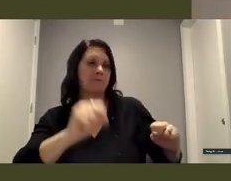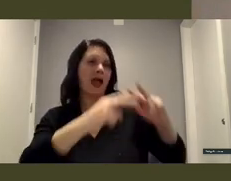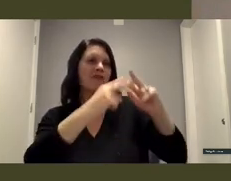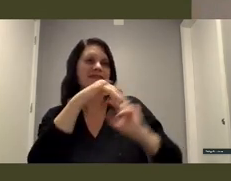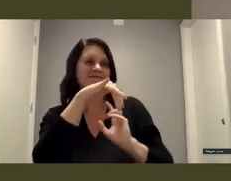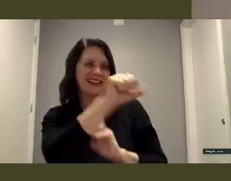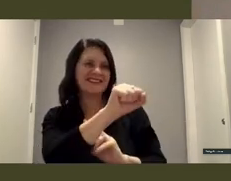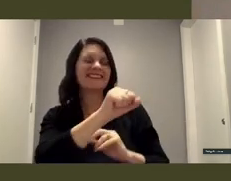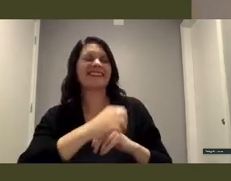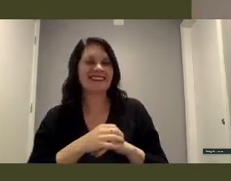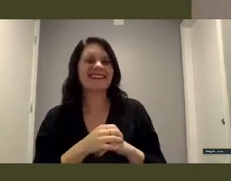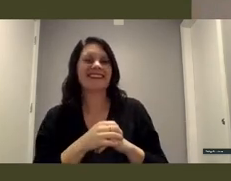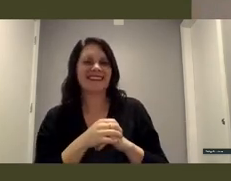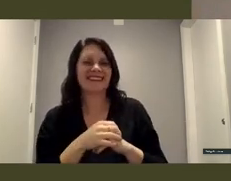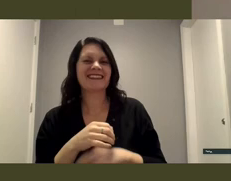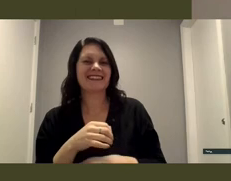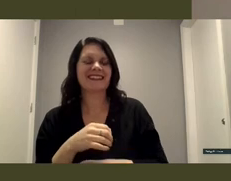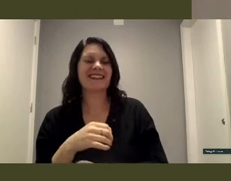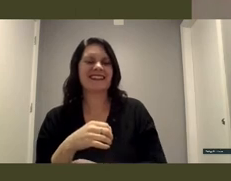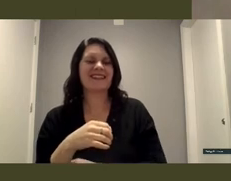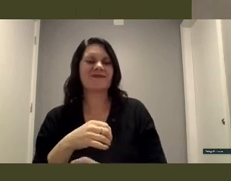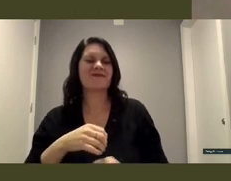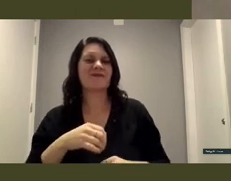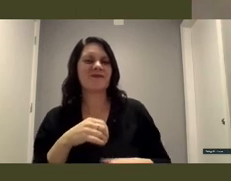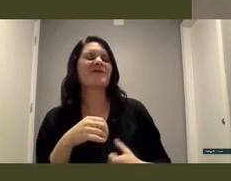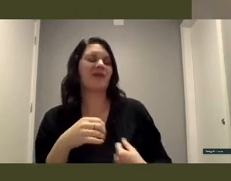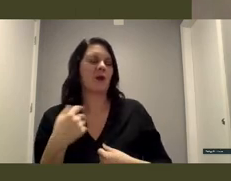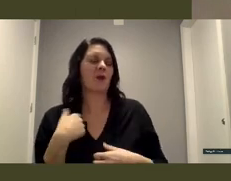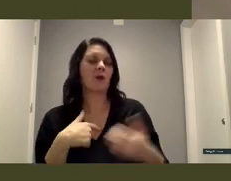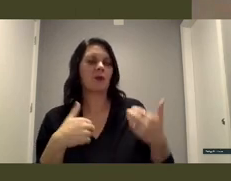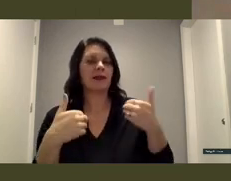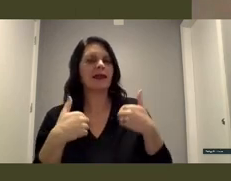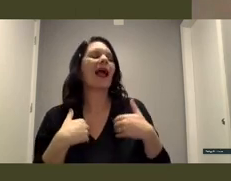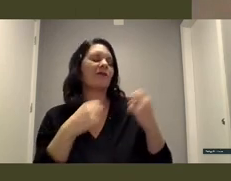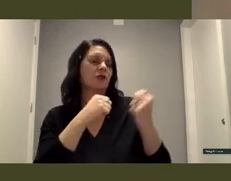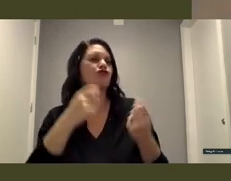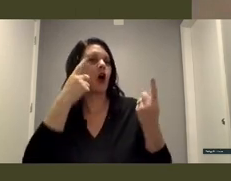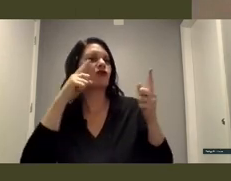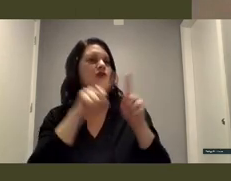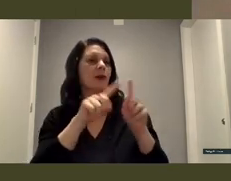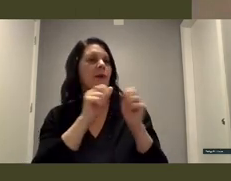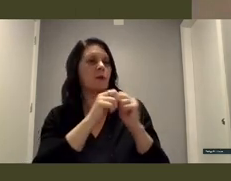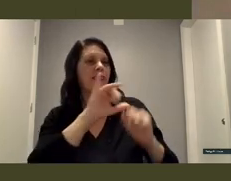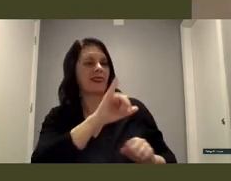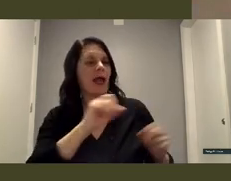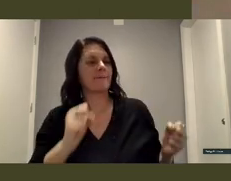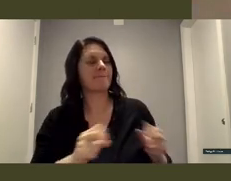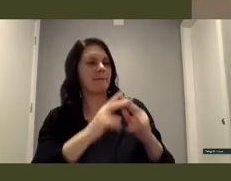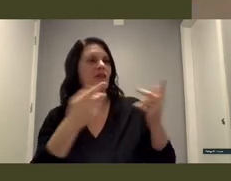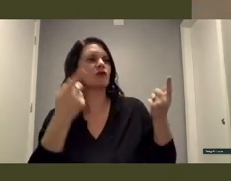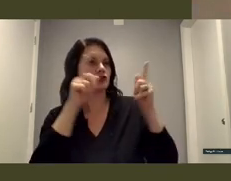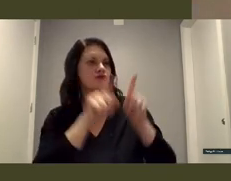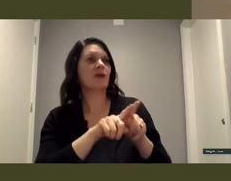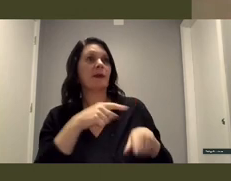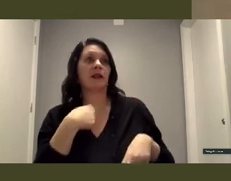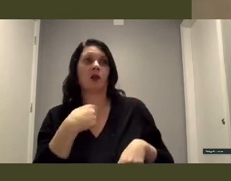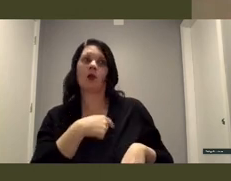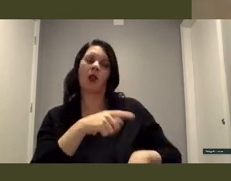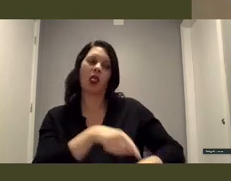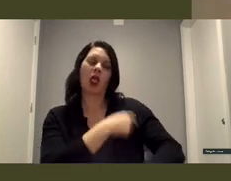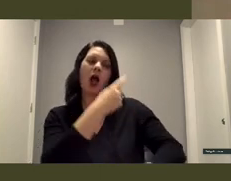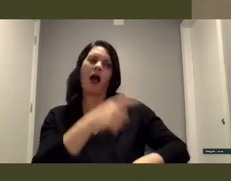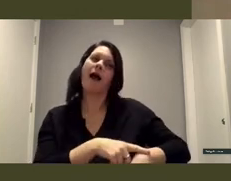let's not renegotiate. We have a very strong agreement with the Paris Agreement that took a long time coming, and it was a massive breakthrough. And